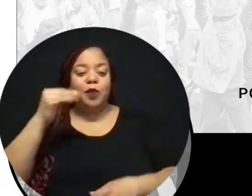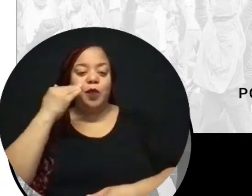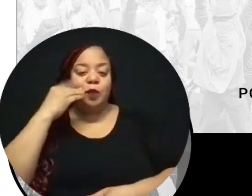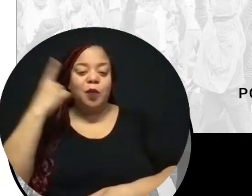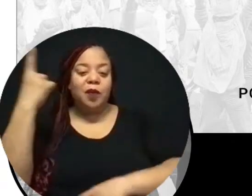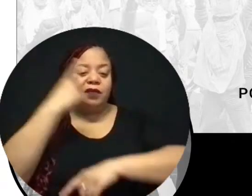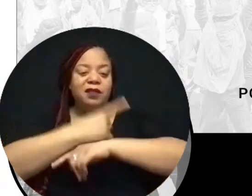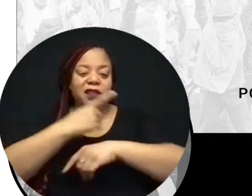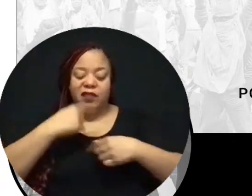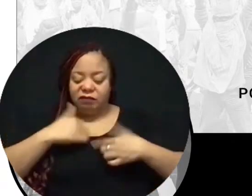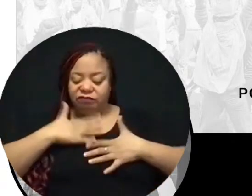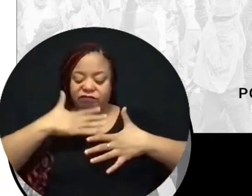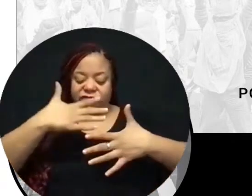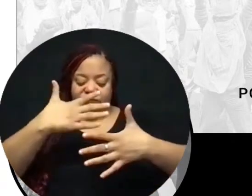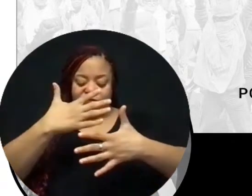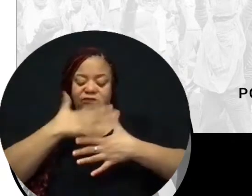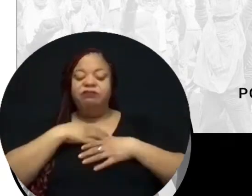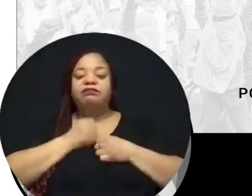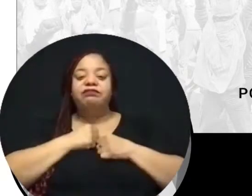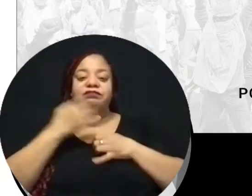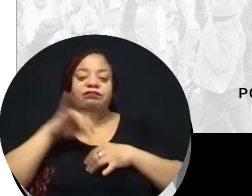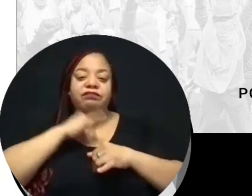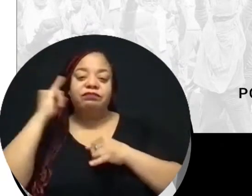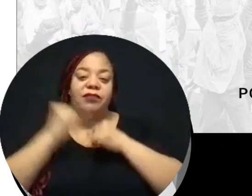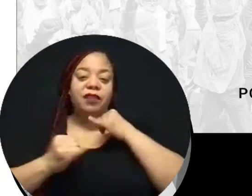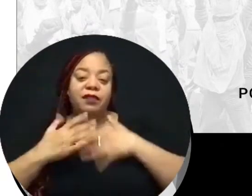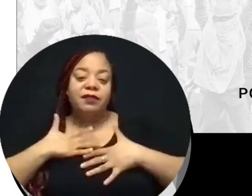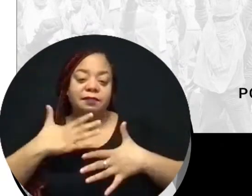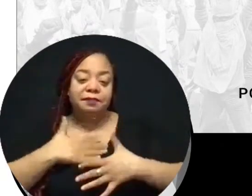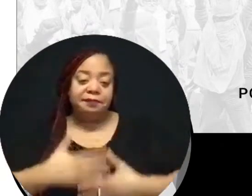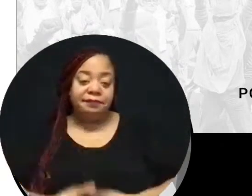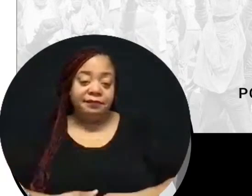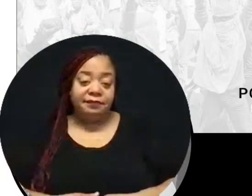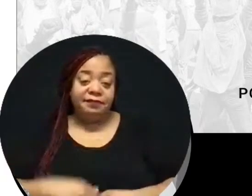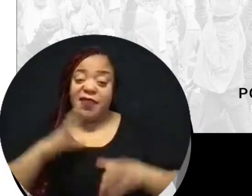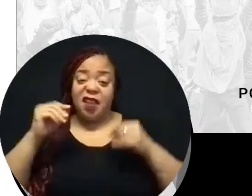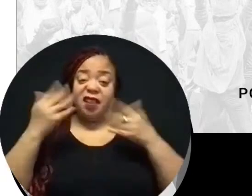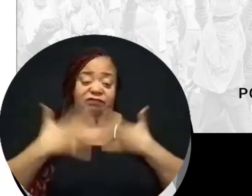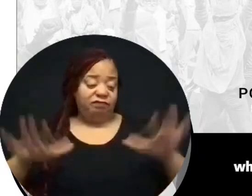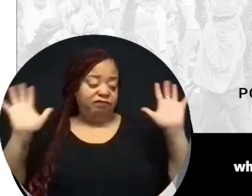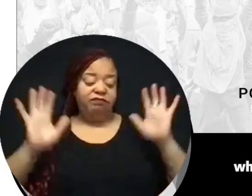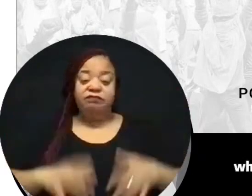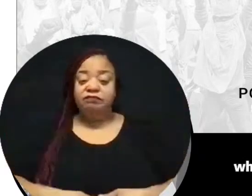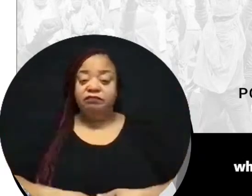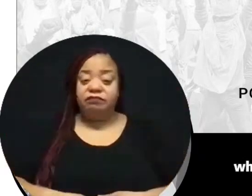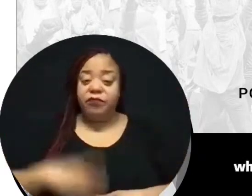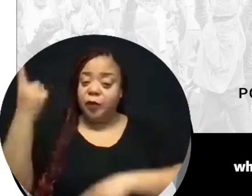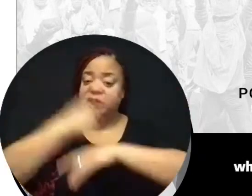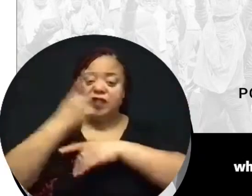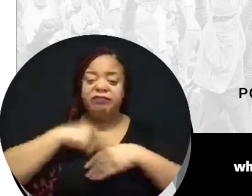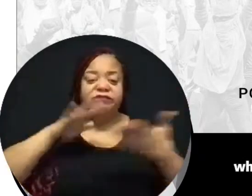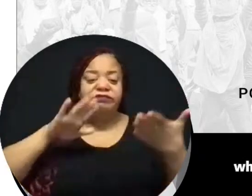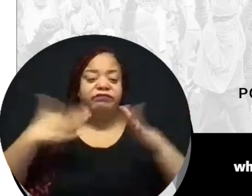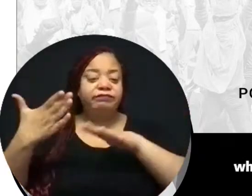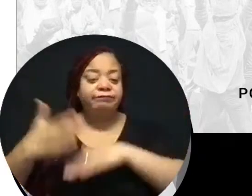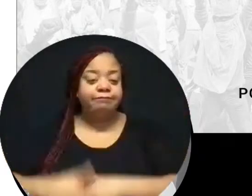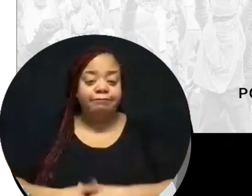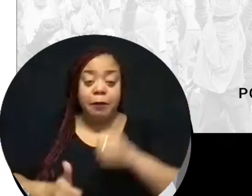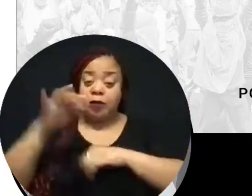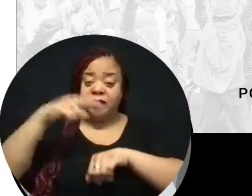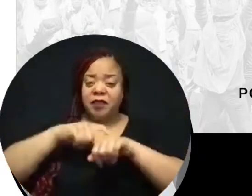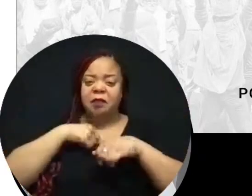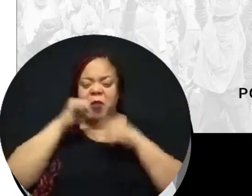it. Most of the time, I don't even want to think about it. And then sometimes in life, things happen where death is the only thing I can